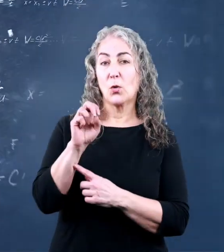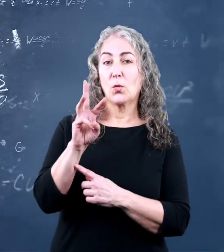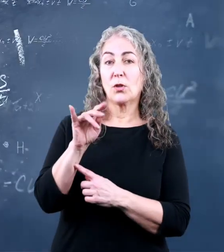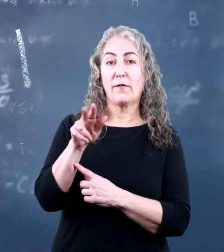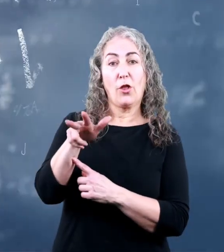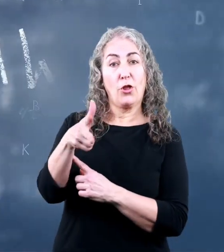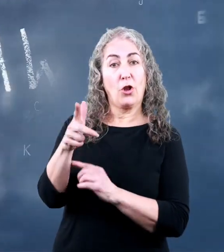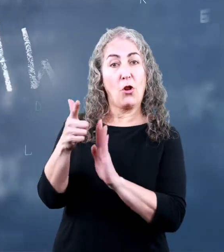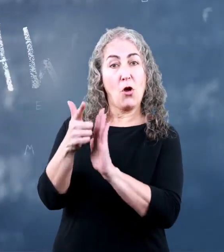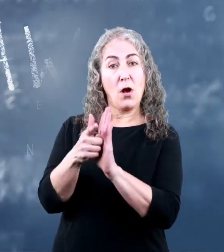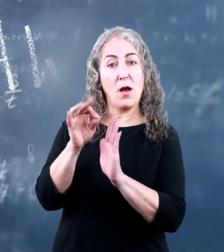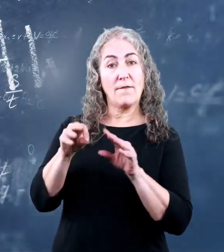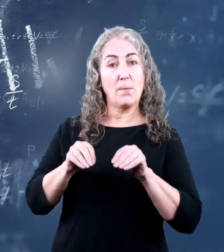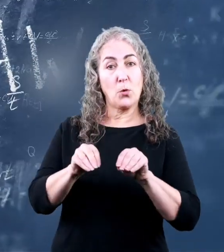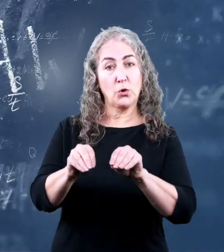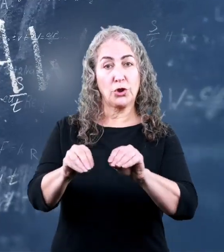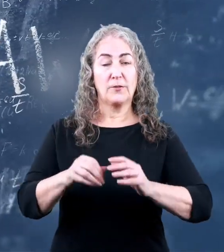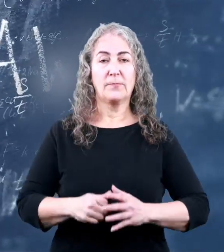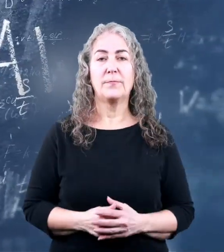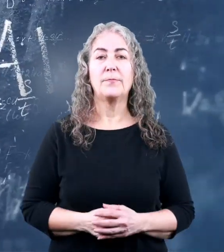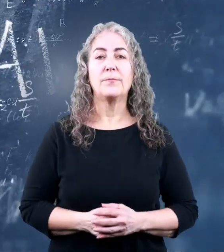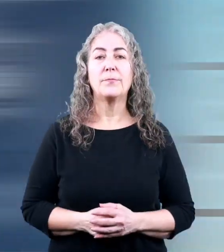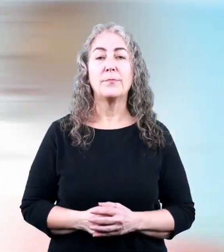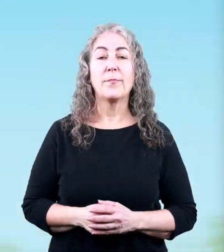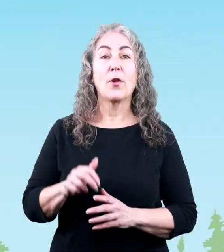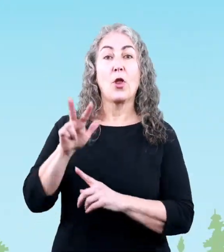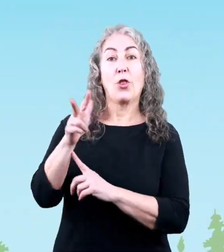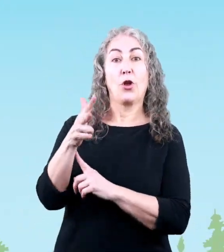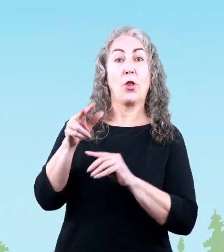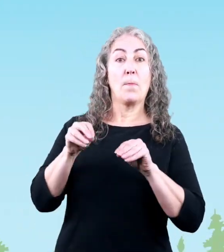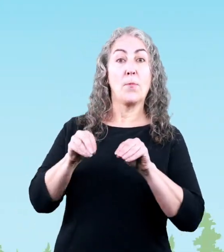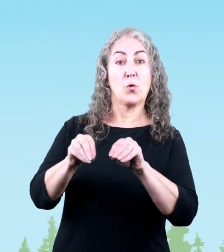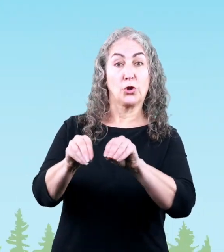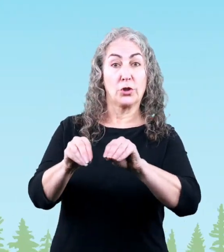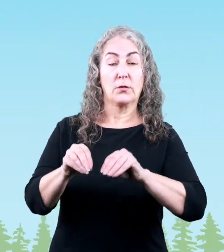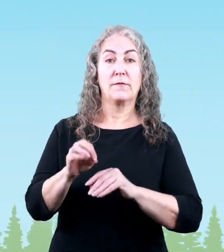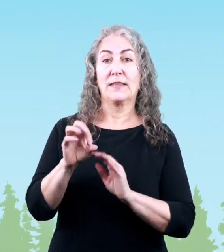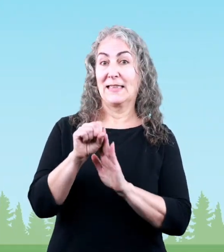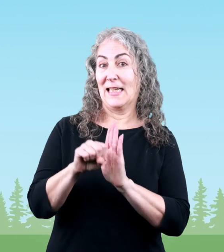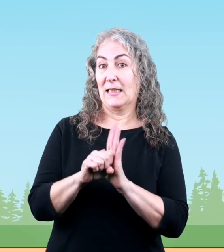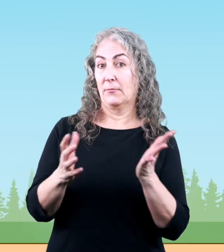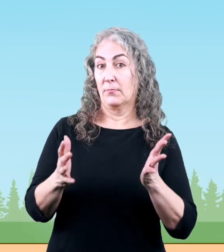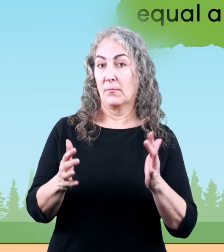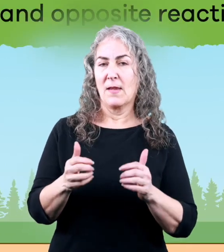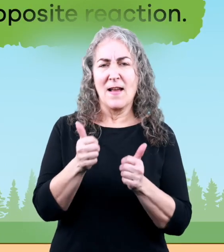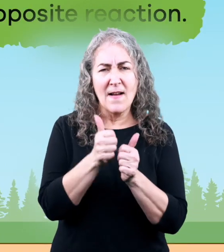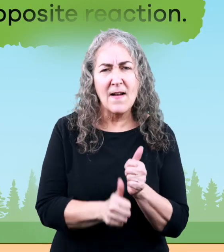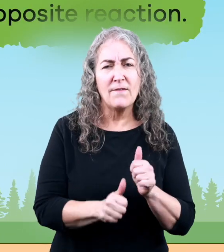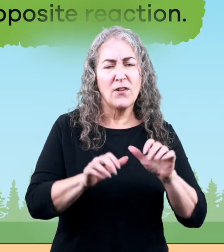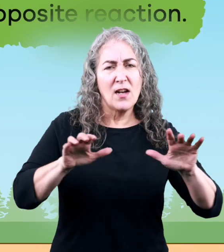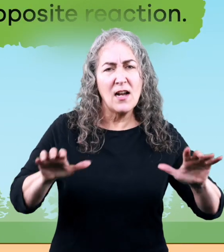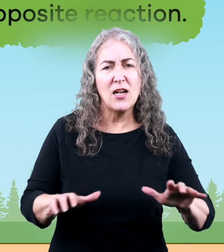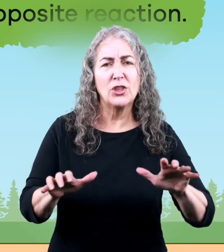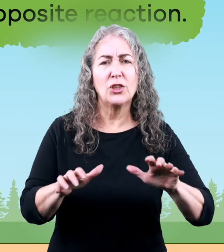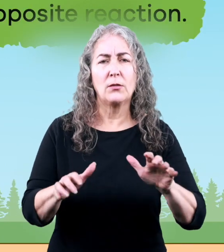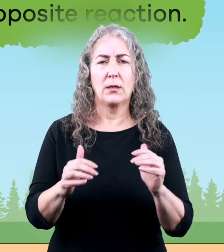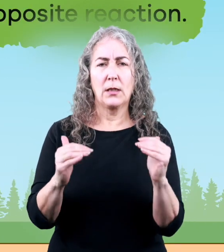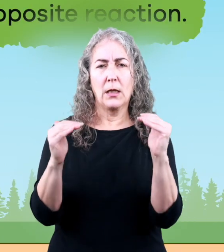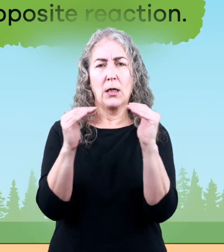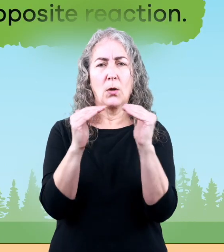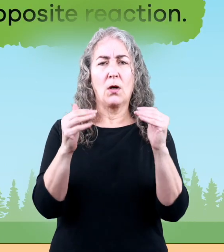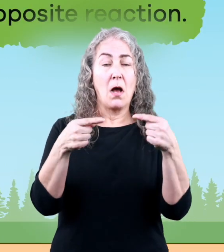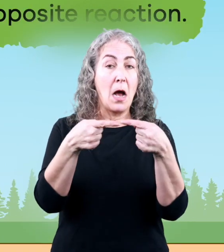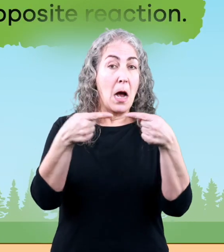Newton's Third Law of Motion Newton's Third Law of Motion states, For every action,